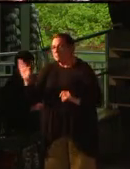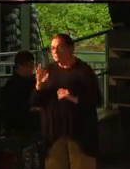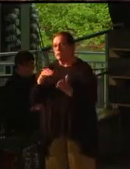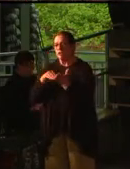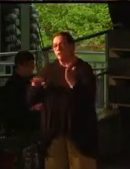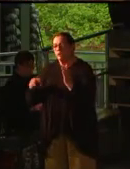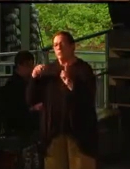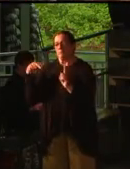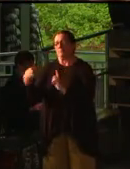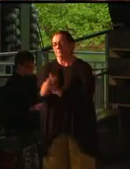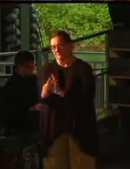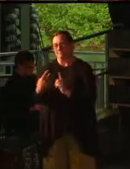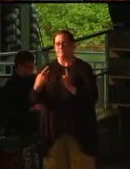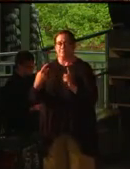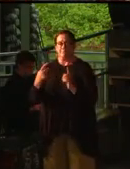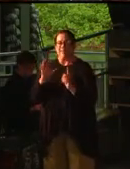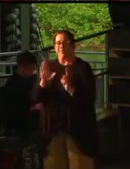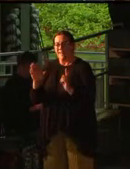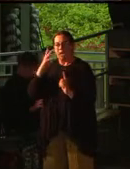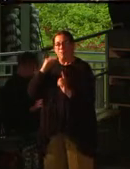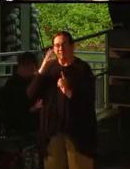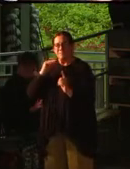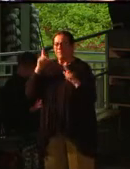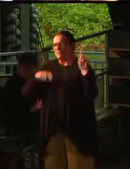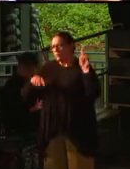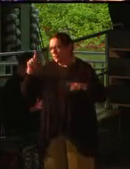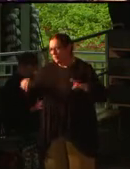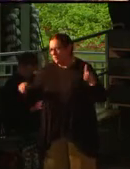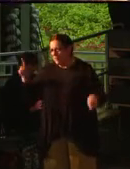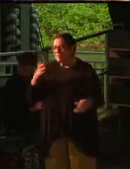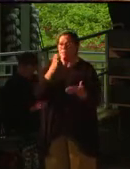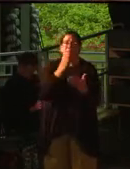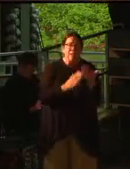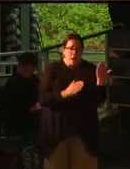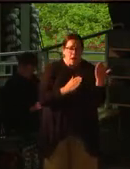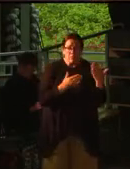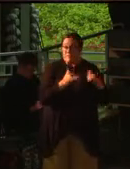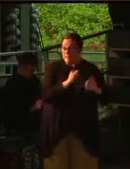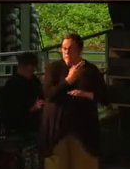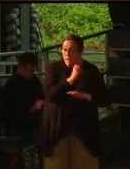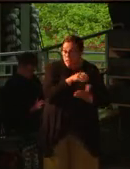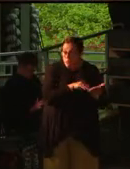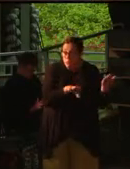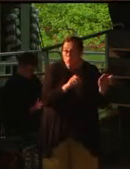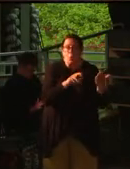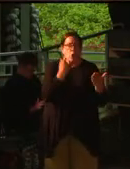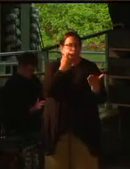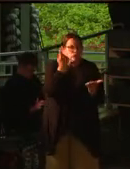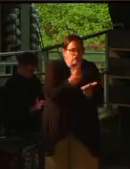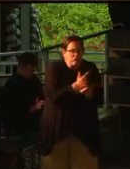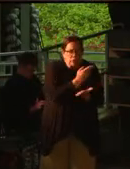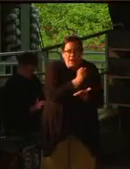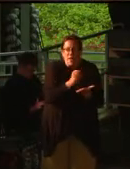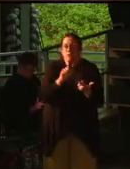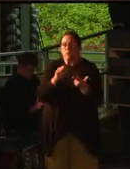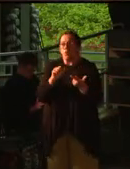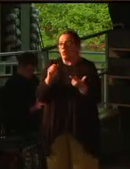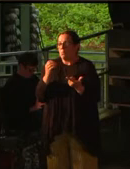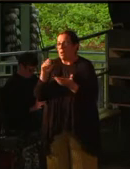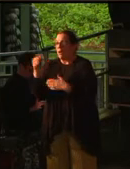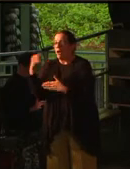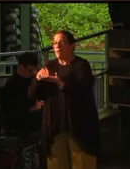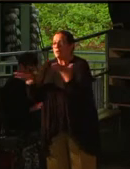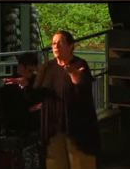of you came here just out of high school, or even while still in high school. or when you hadn't been to school in 20 or 30